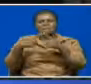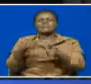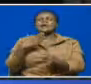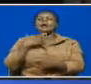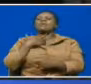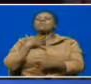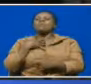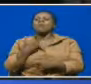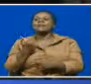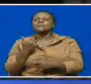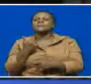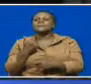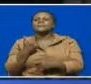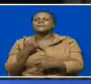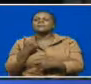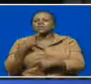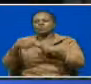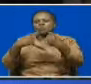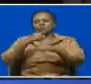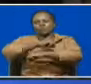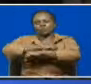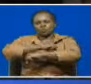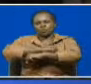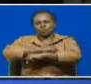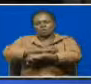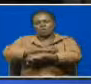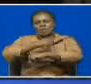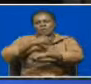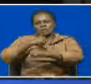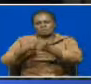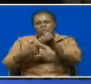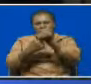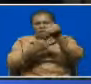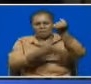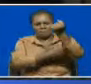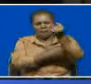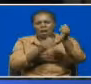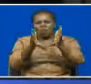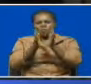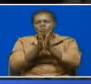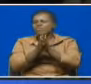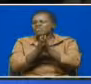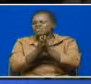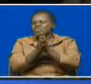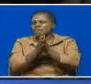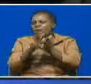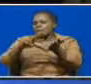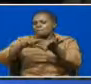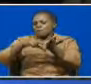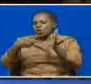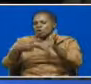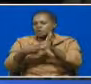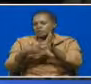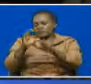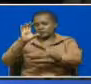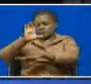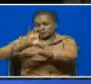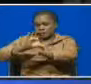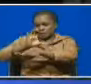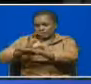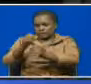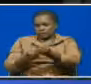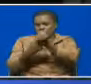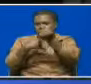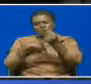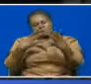wanted to go on with school. At that time, I was being sponsored by a project, a church project.